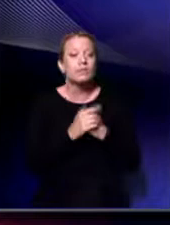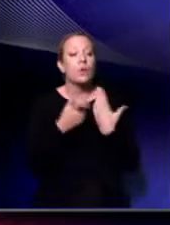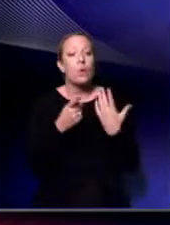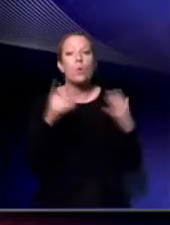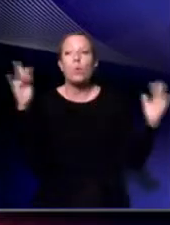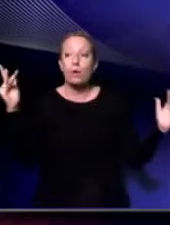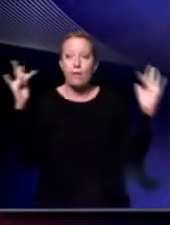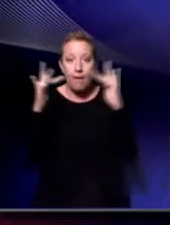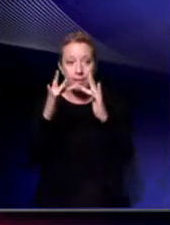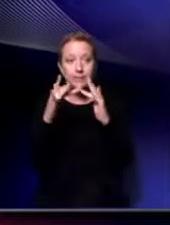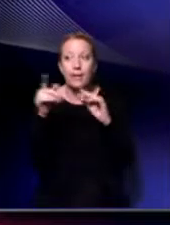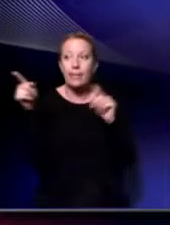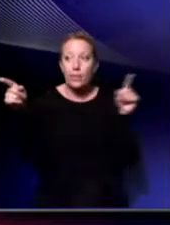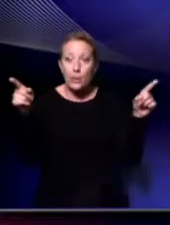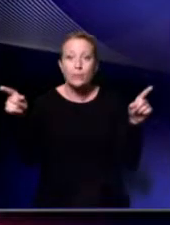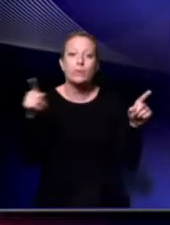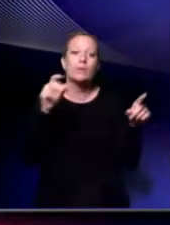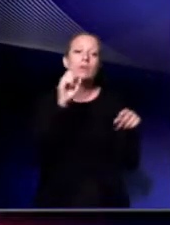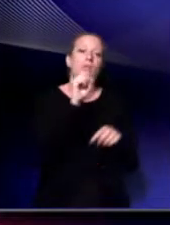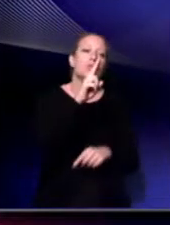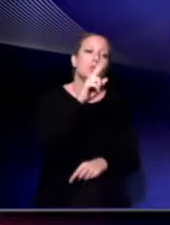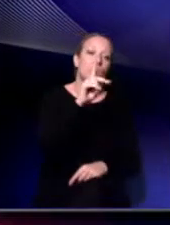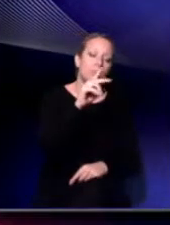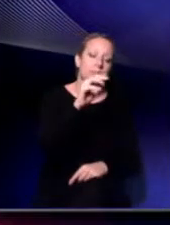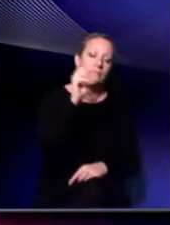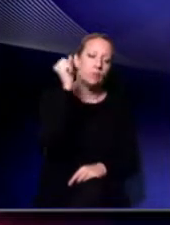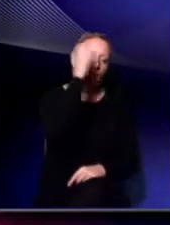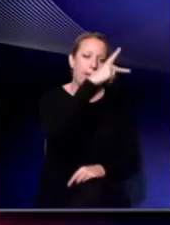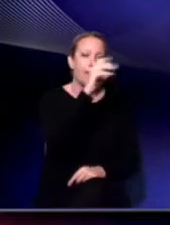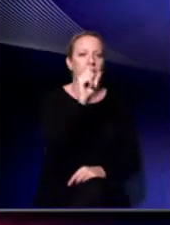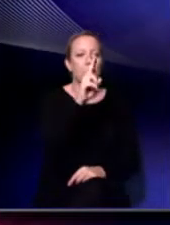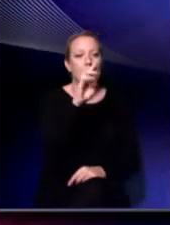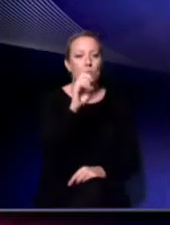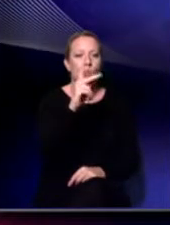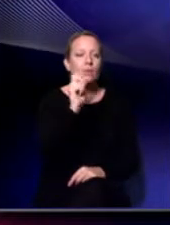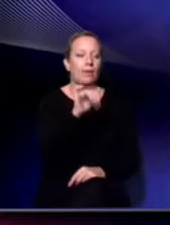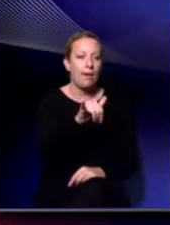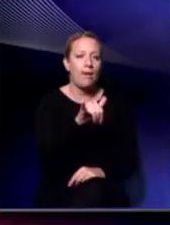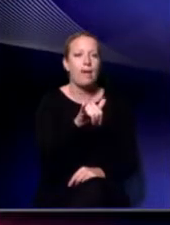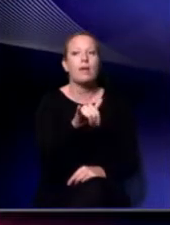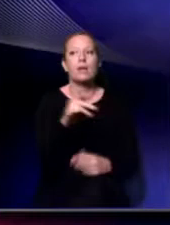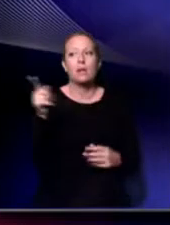little bit. And in a few minutes, I'll turn it over to Sue Kay to see what other comments she has.